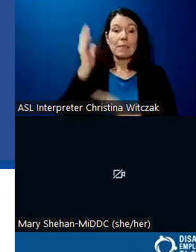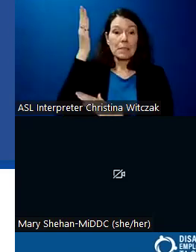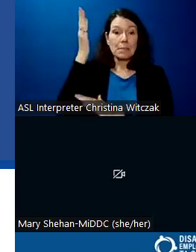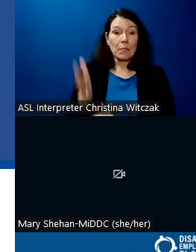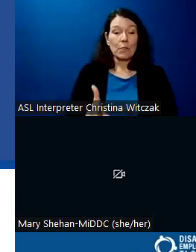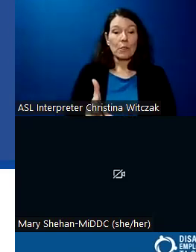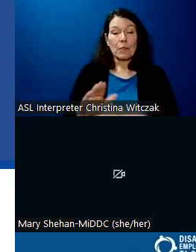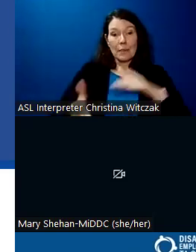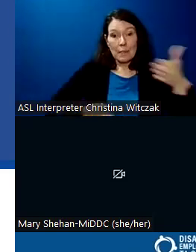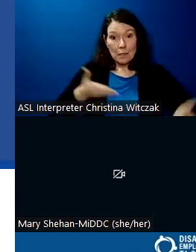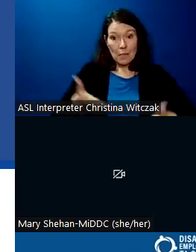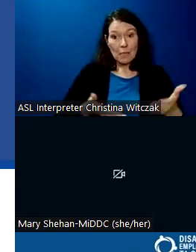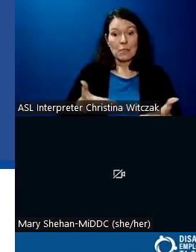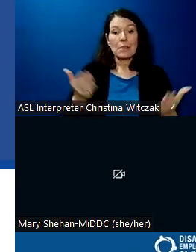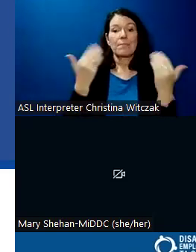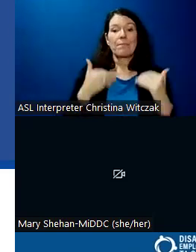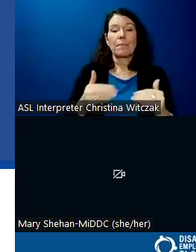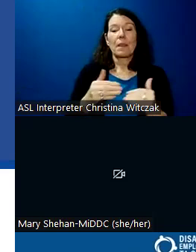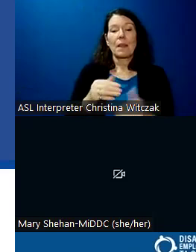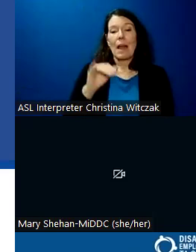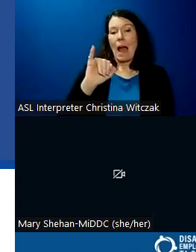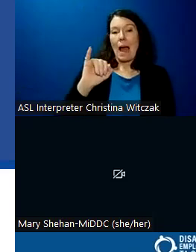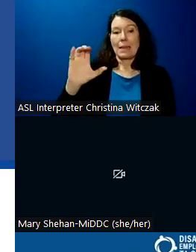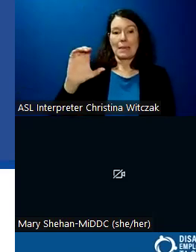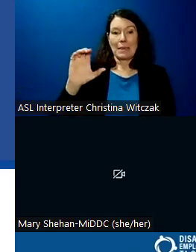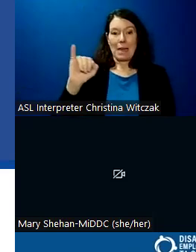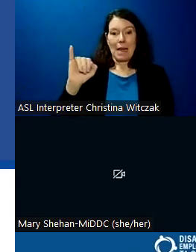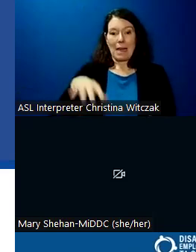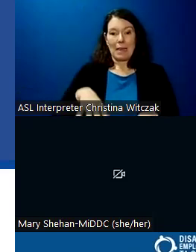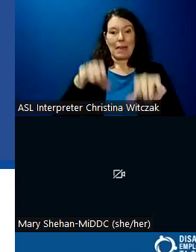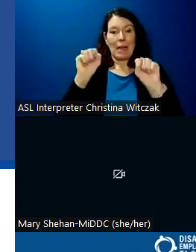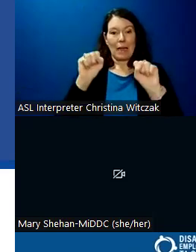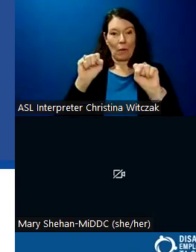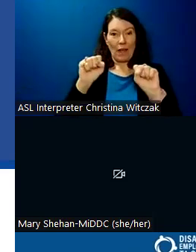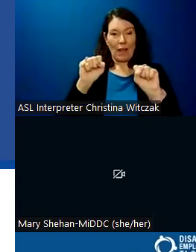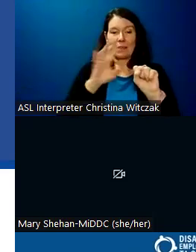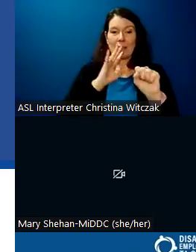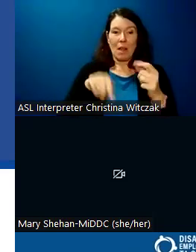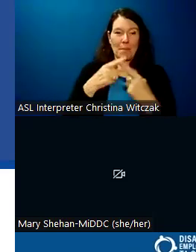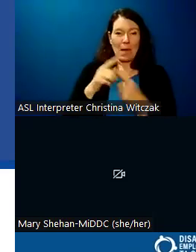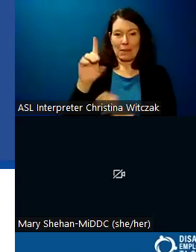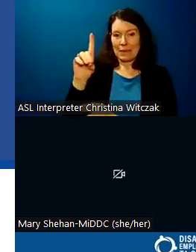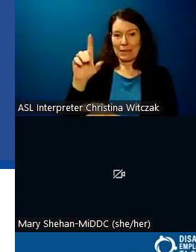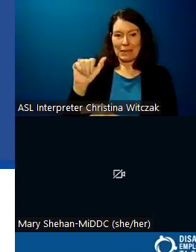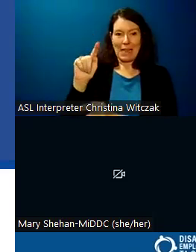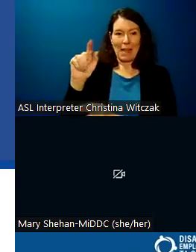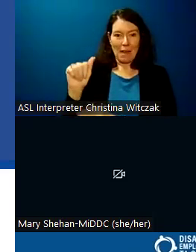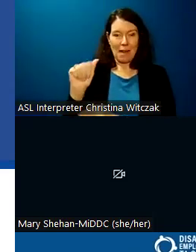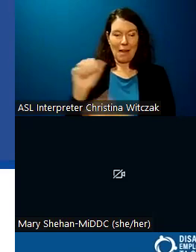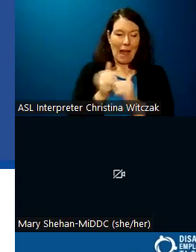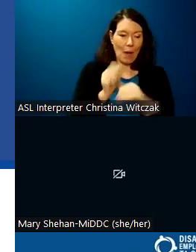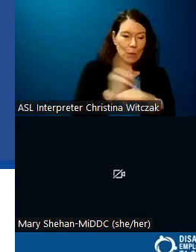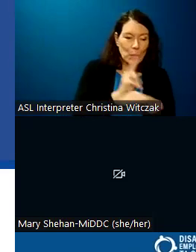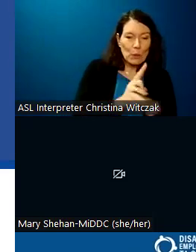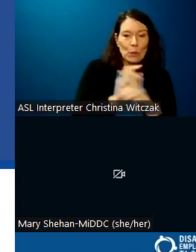introductions, and then we're going to let ICI take it away and talk about that data, how we can use it, how we can utilize it,